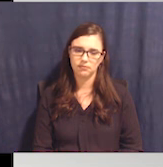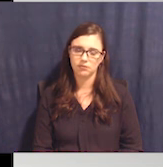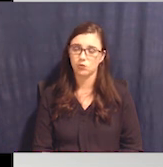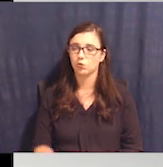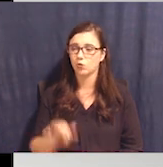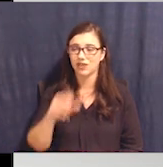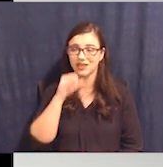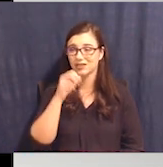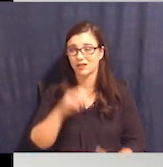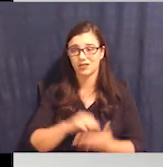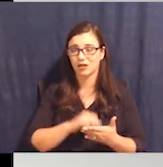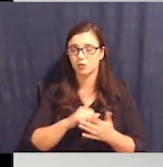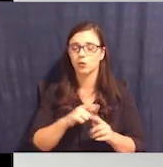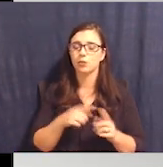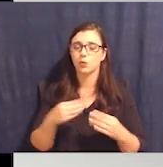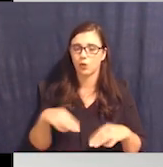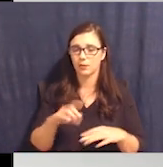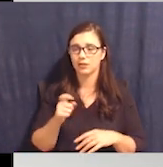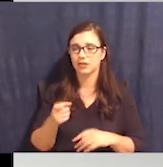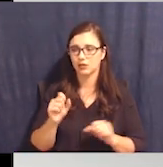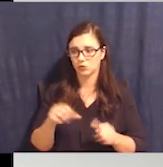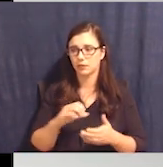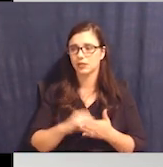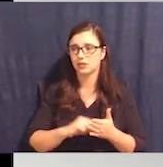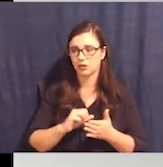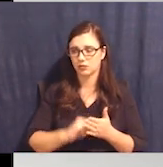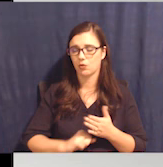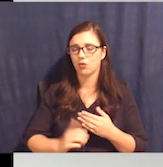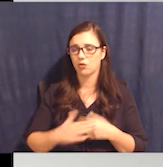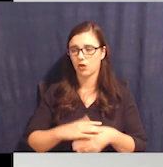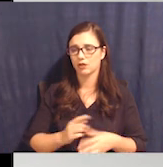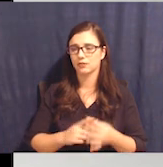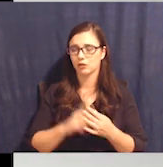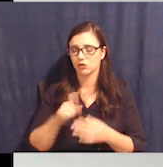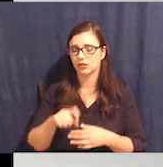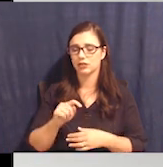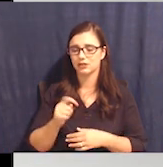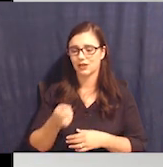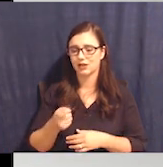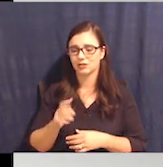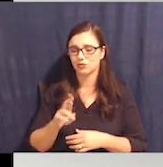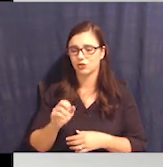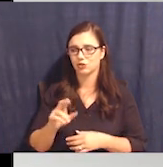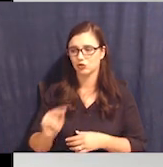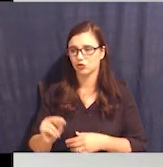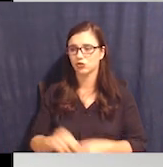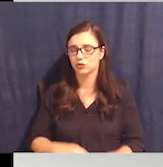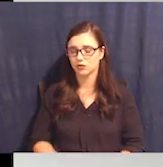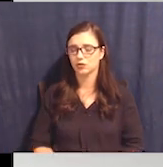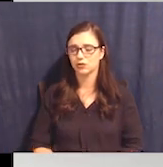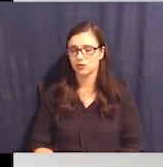well, that wouldn't be deductible, but the property taxes could be deductible on the Special Needs Trust tax return.